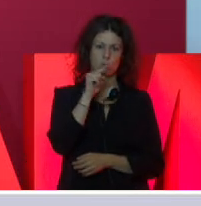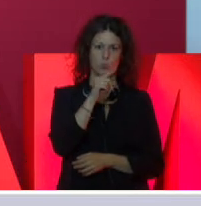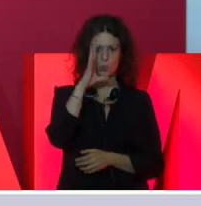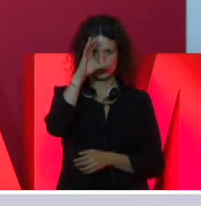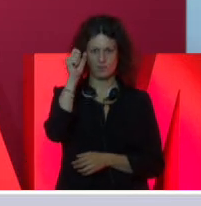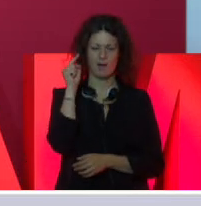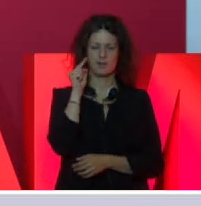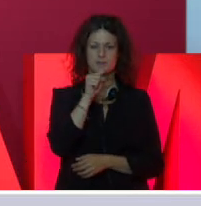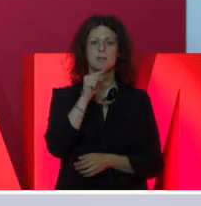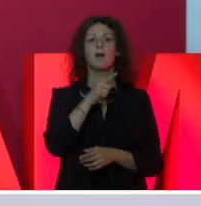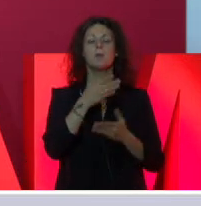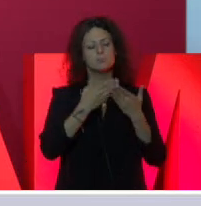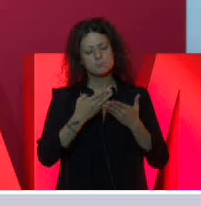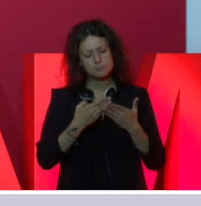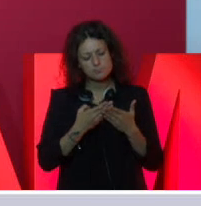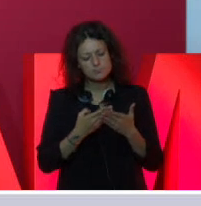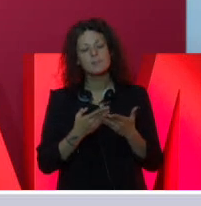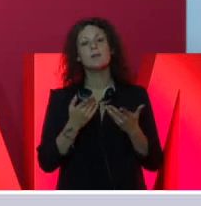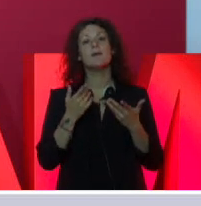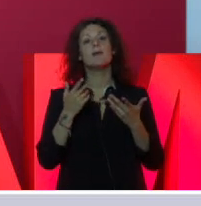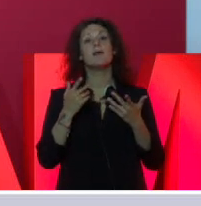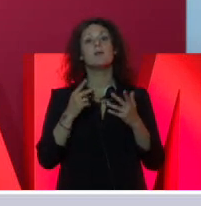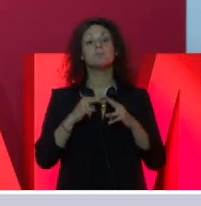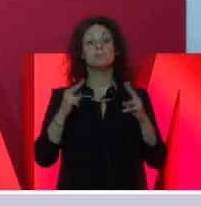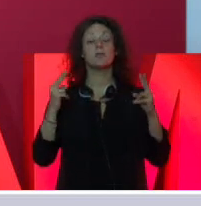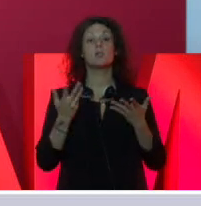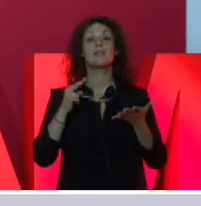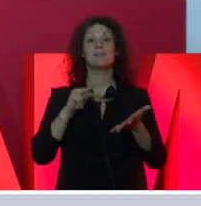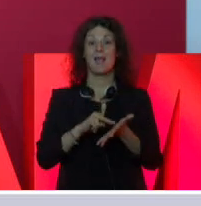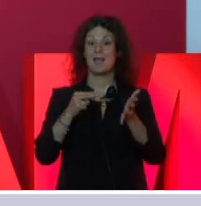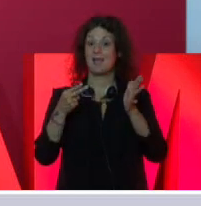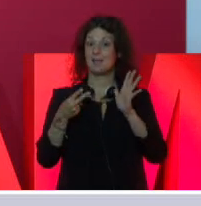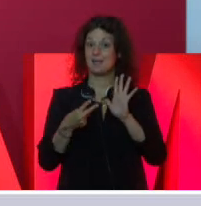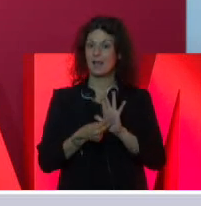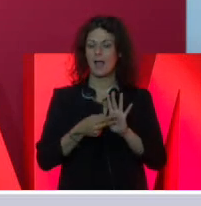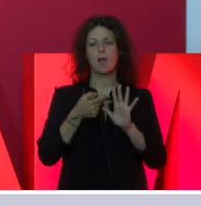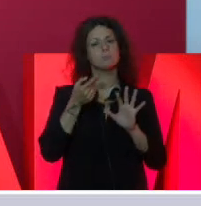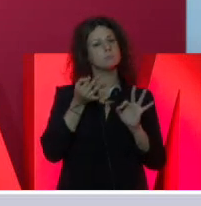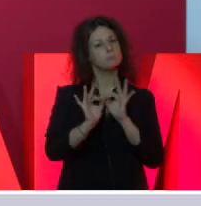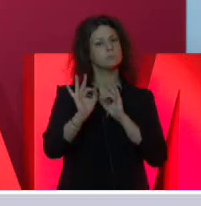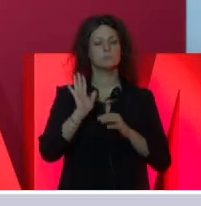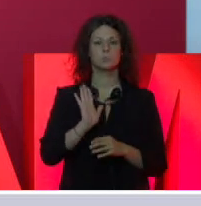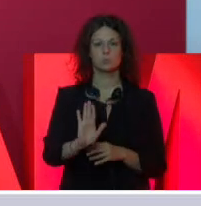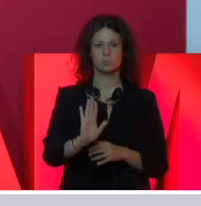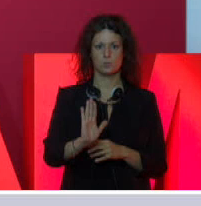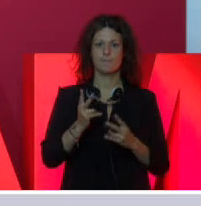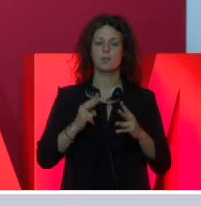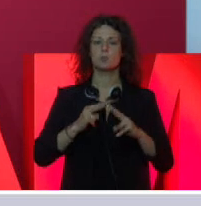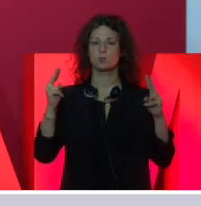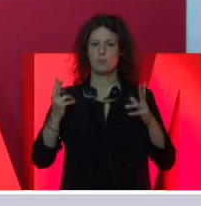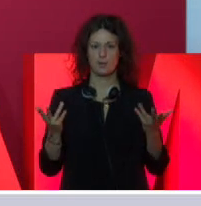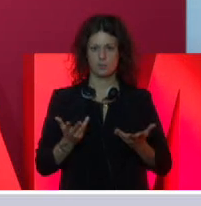ad hoc technique for this purpose. They worked on that very hard. And then they discovered that